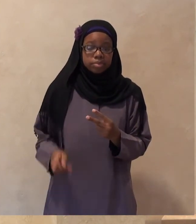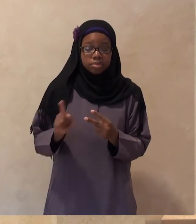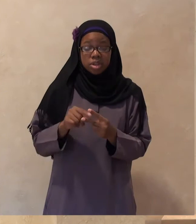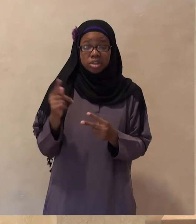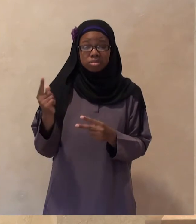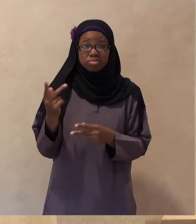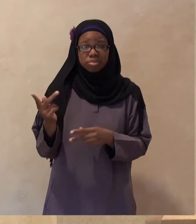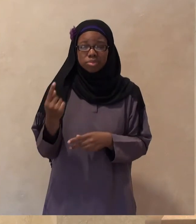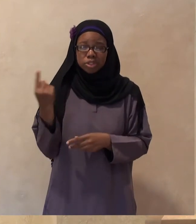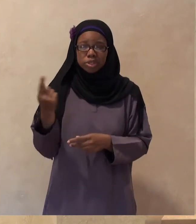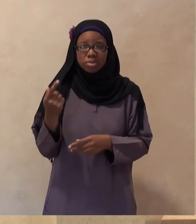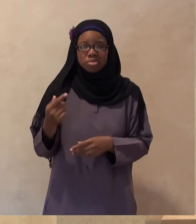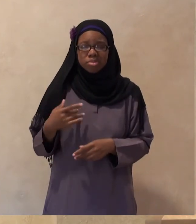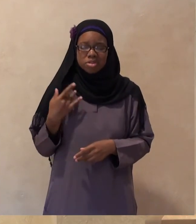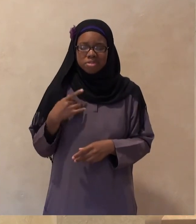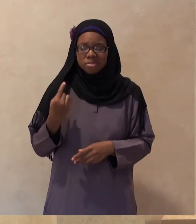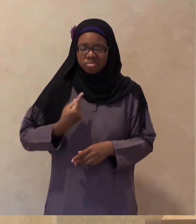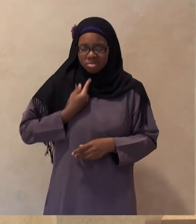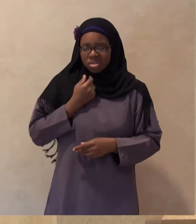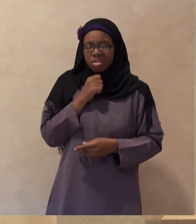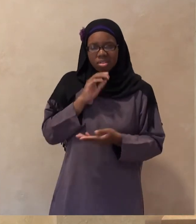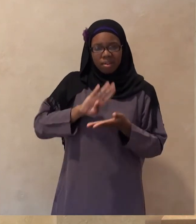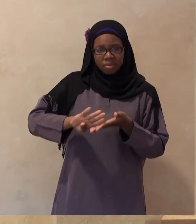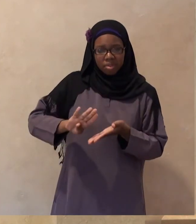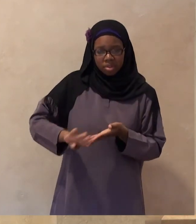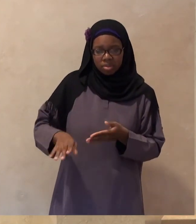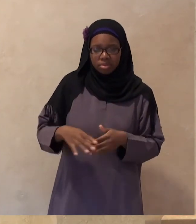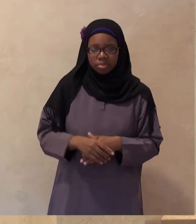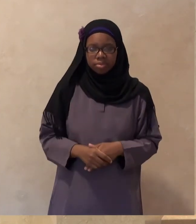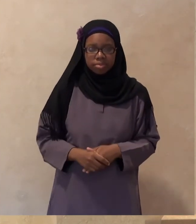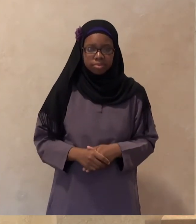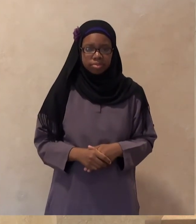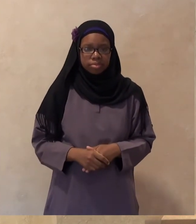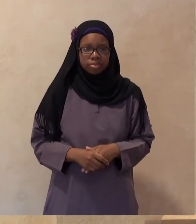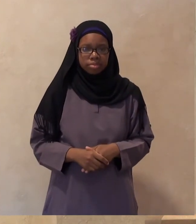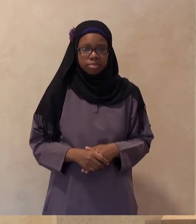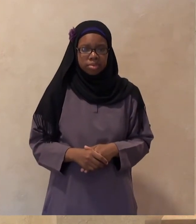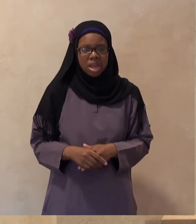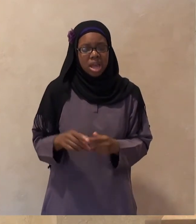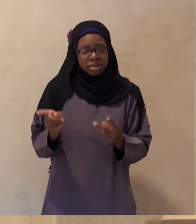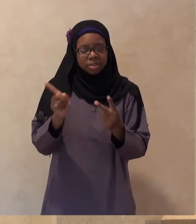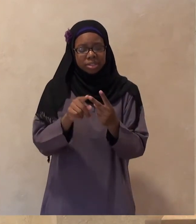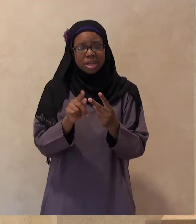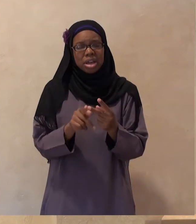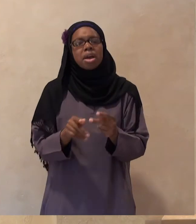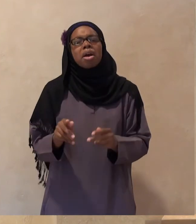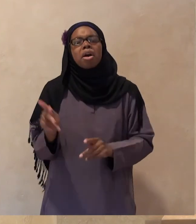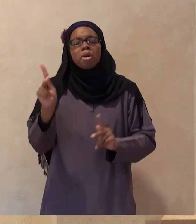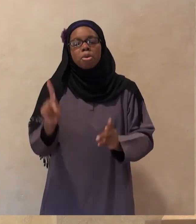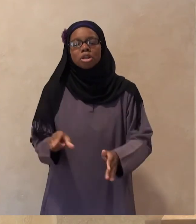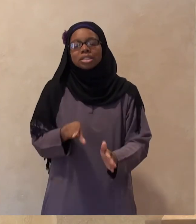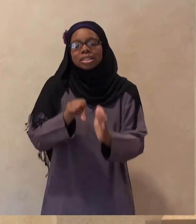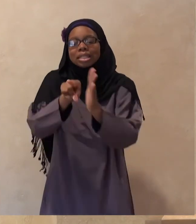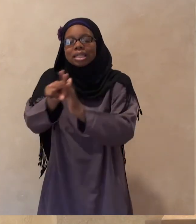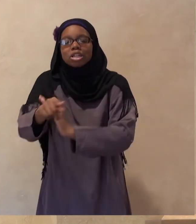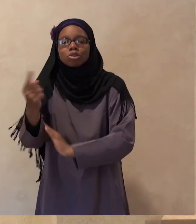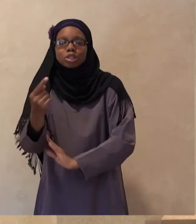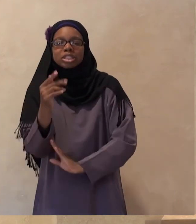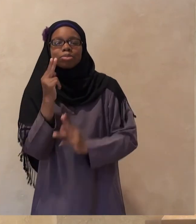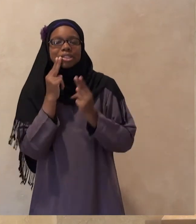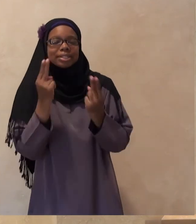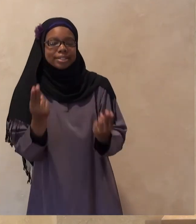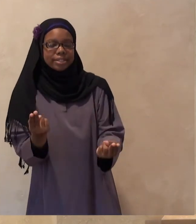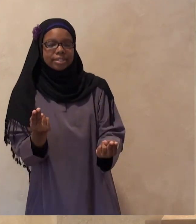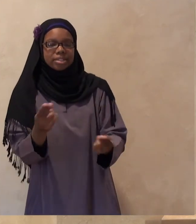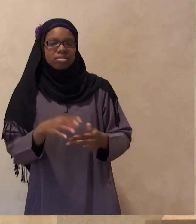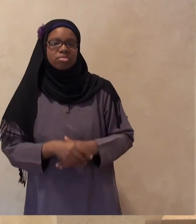grudge against others and someone who has taken an innocent life. So these are hadiths almost